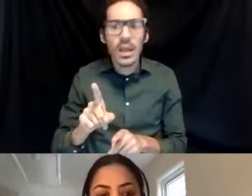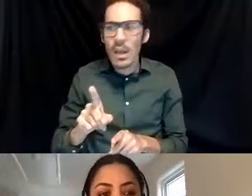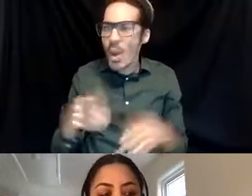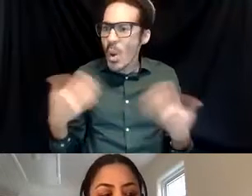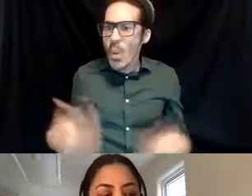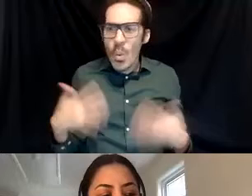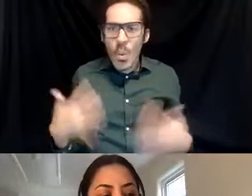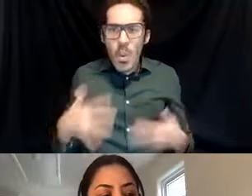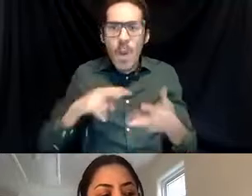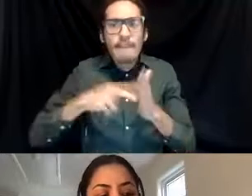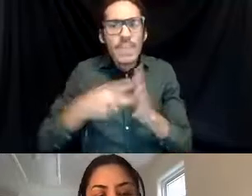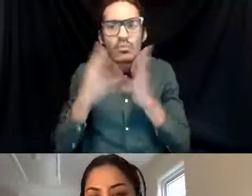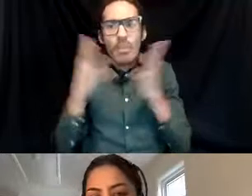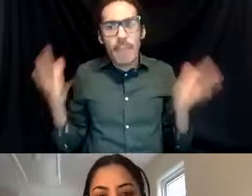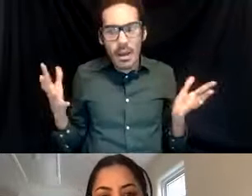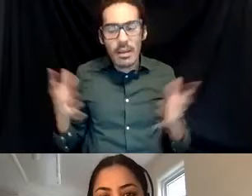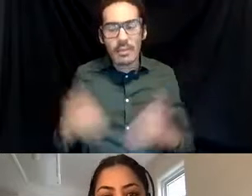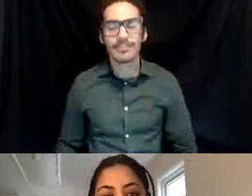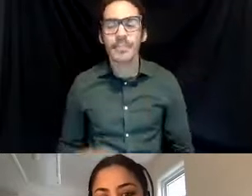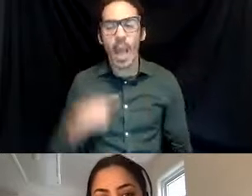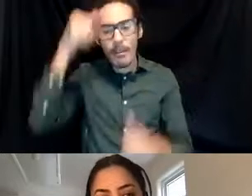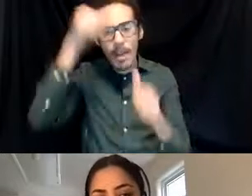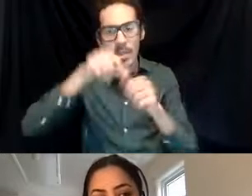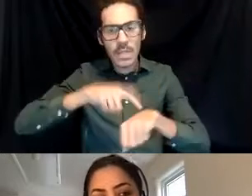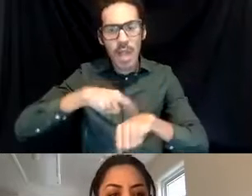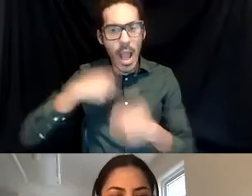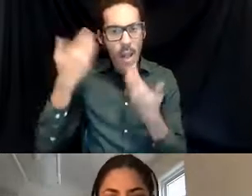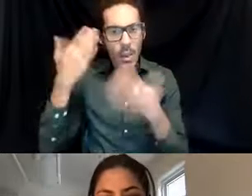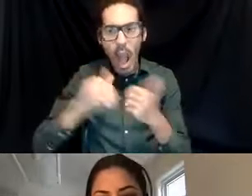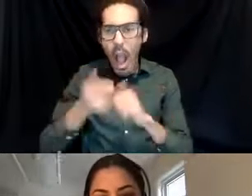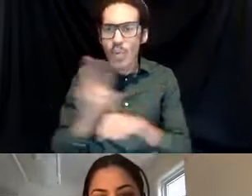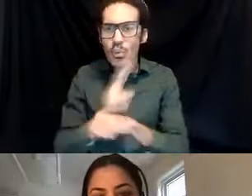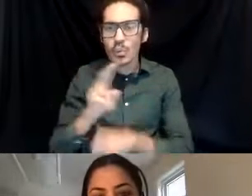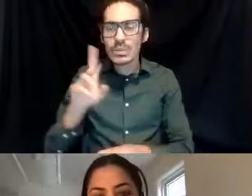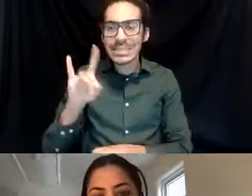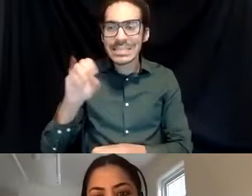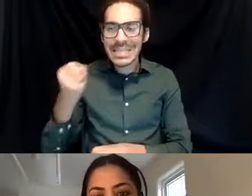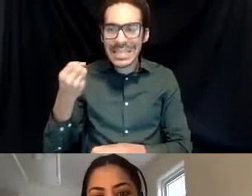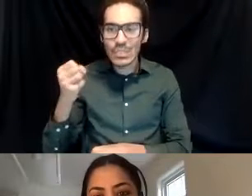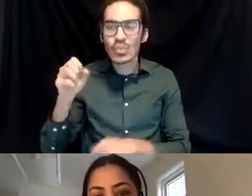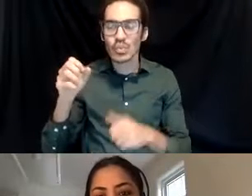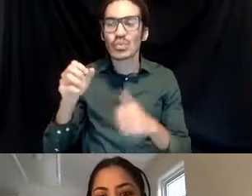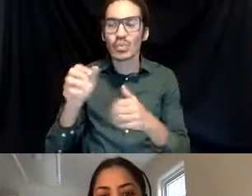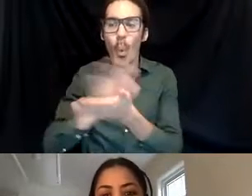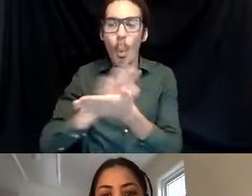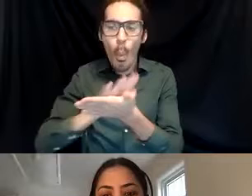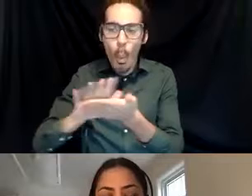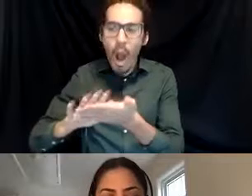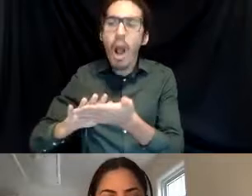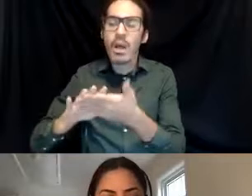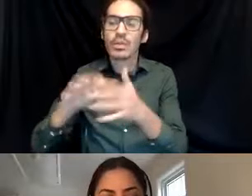meaningful. I remember the time I didn't know how to use a dishwasher. So I was in my apartment